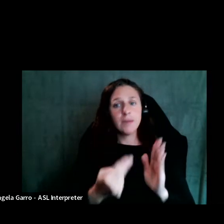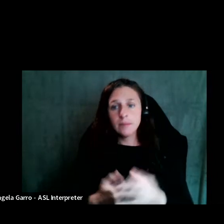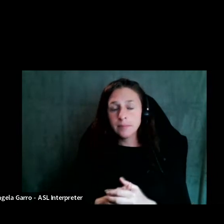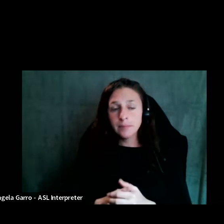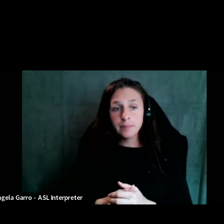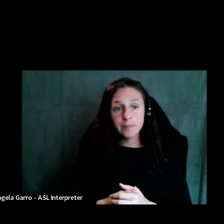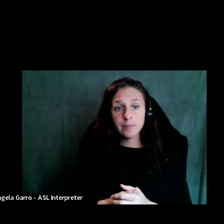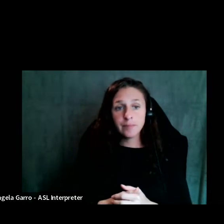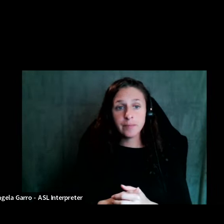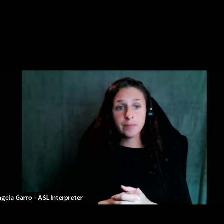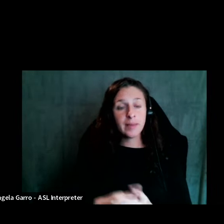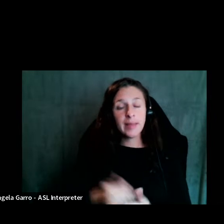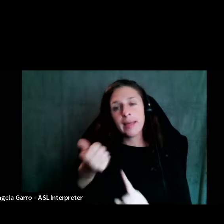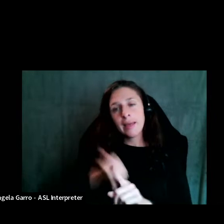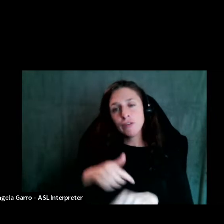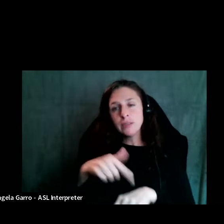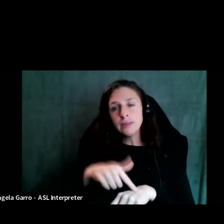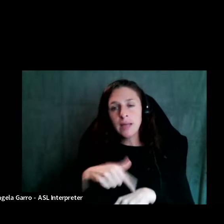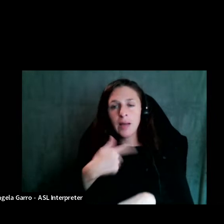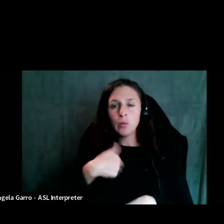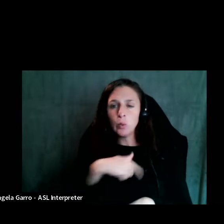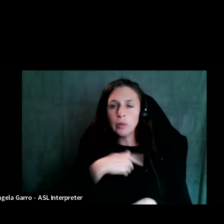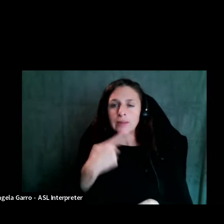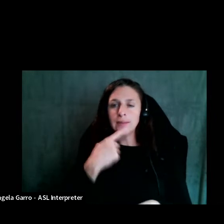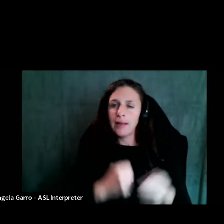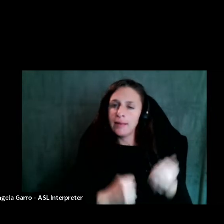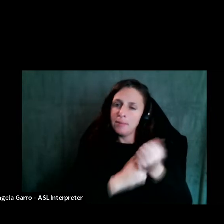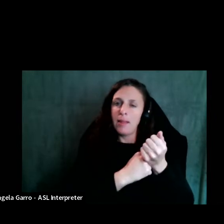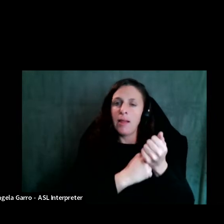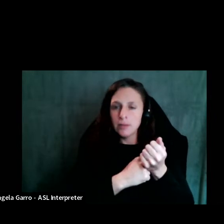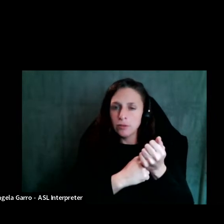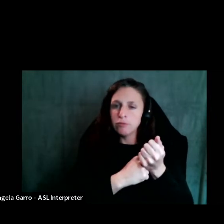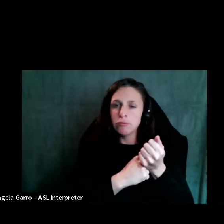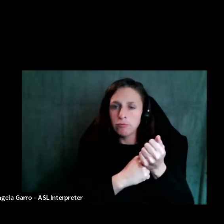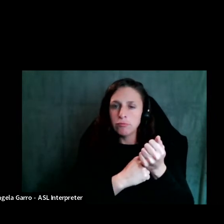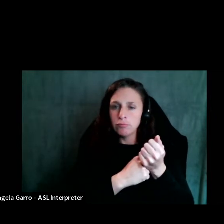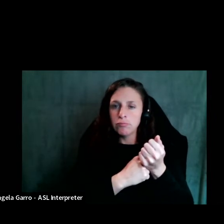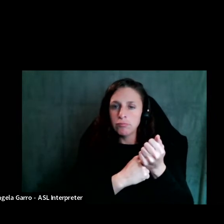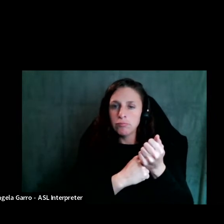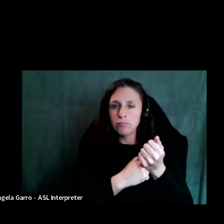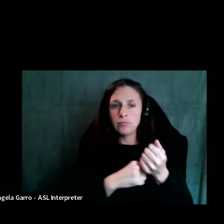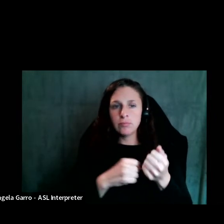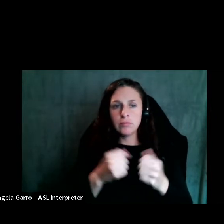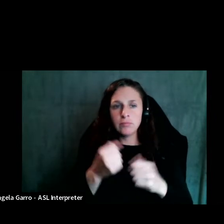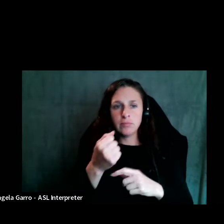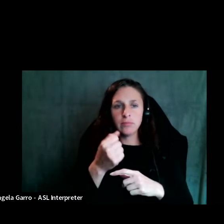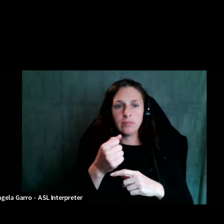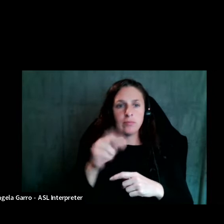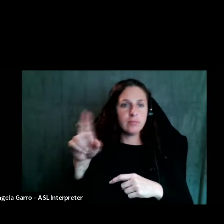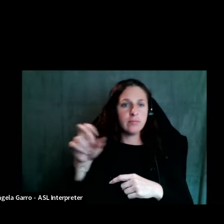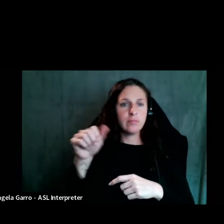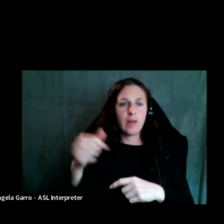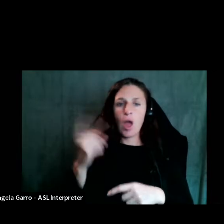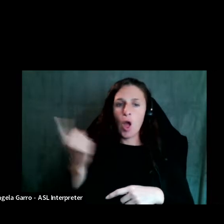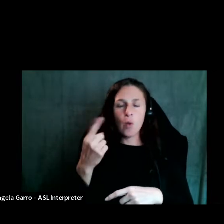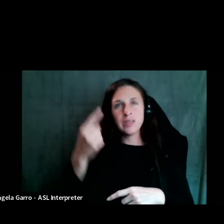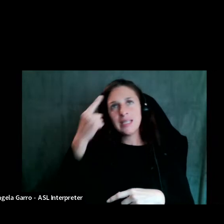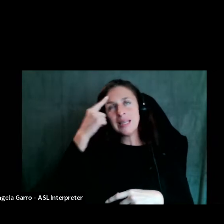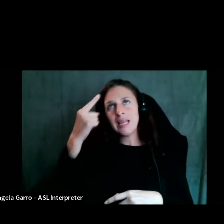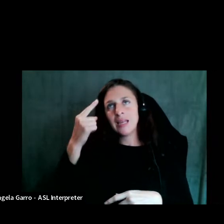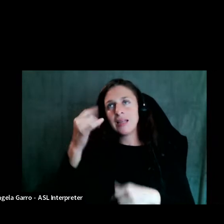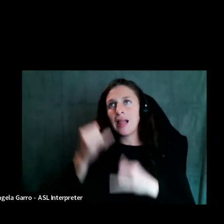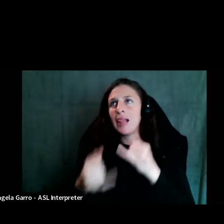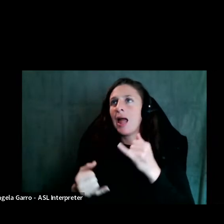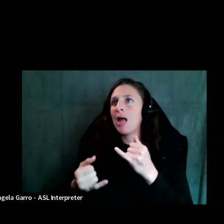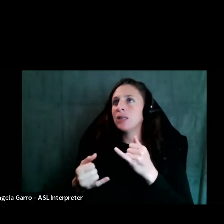Every time we say the Pledge of Allegiance, I always think of the last words, with justice and